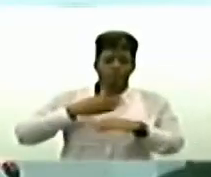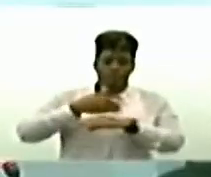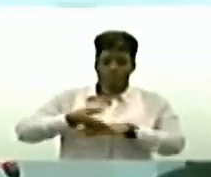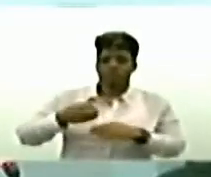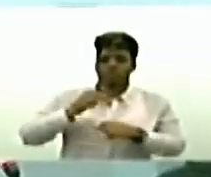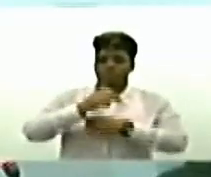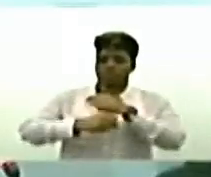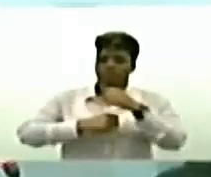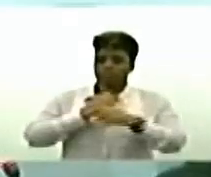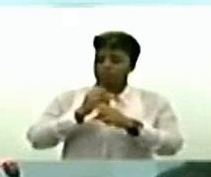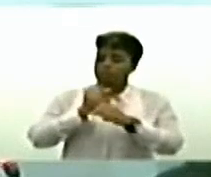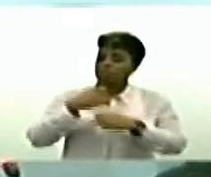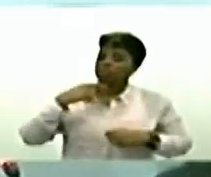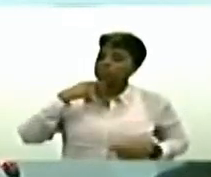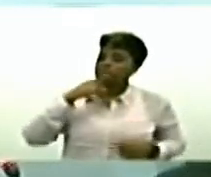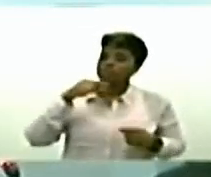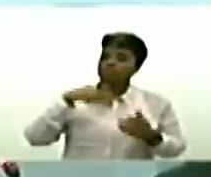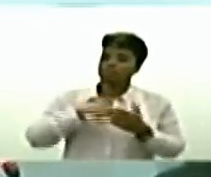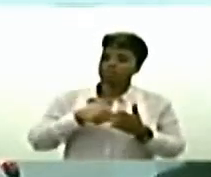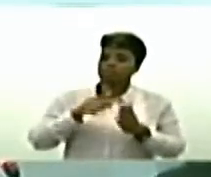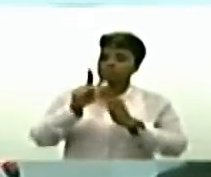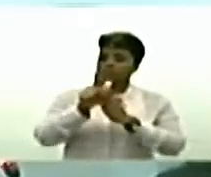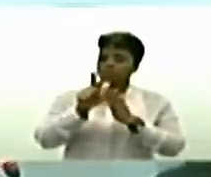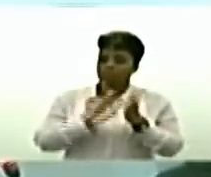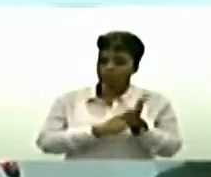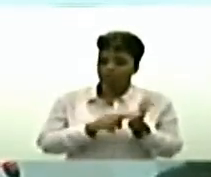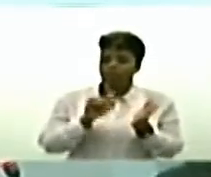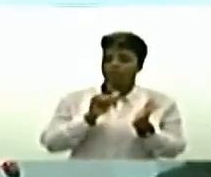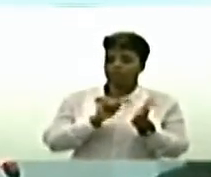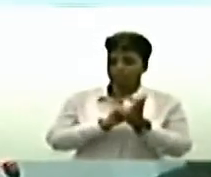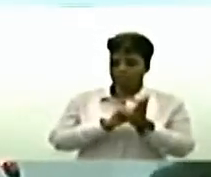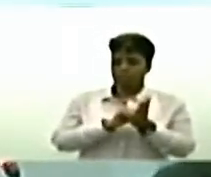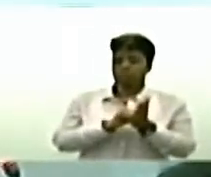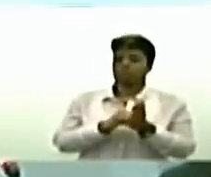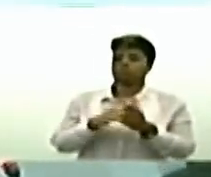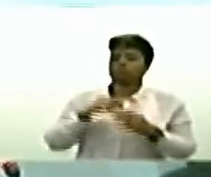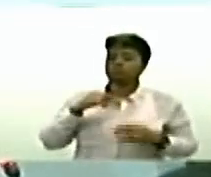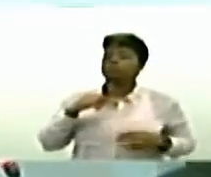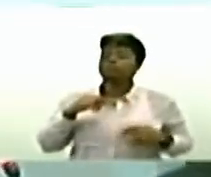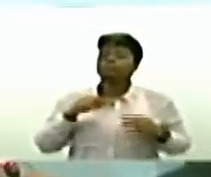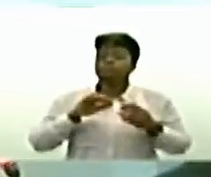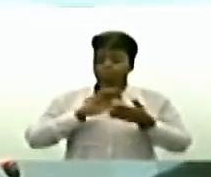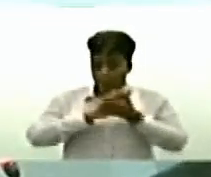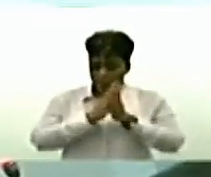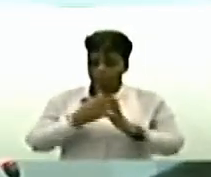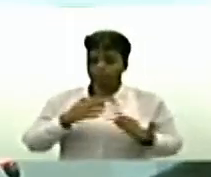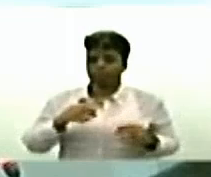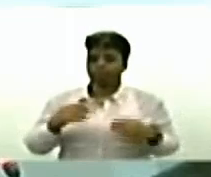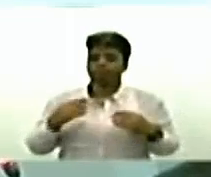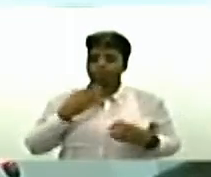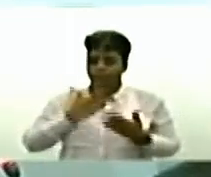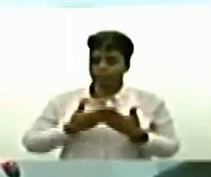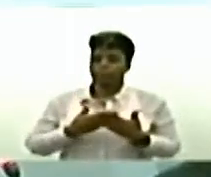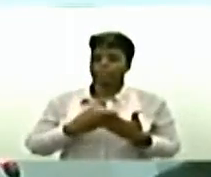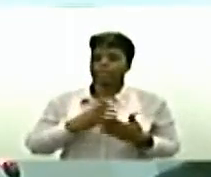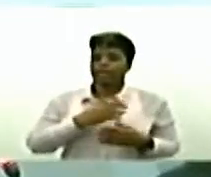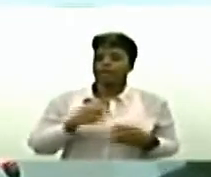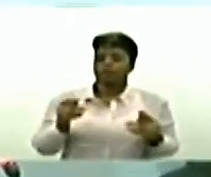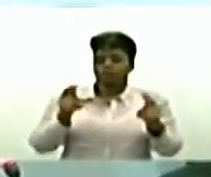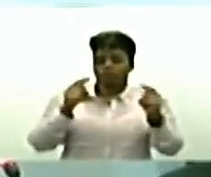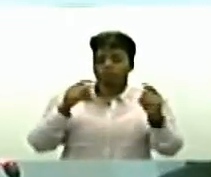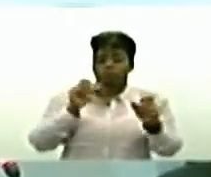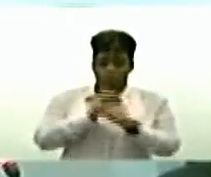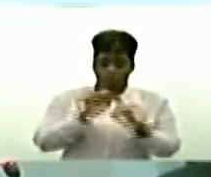to ensure that this law actually come into play. And it ties into with our tourism, because we